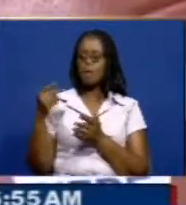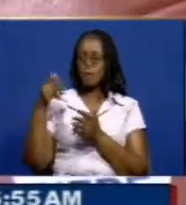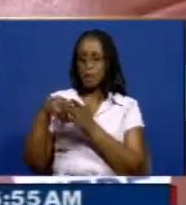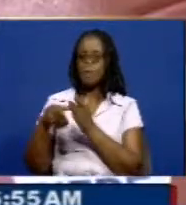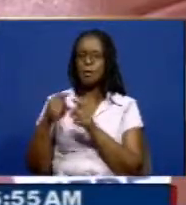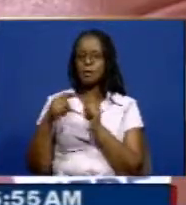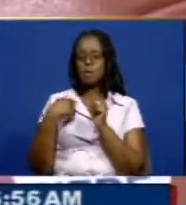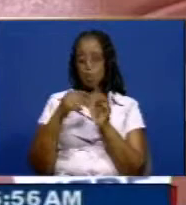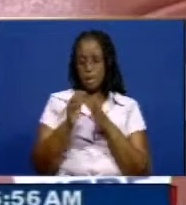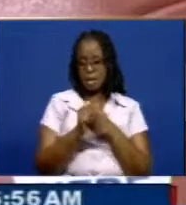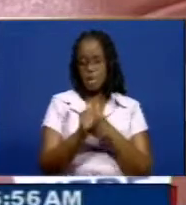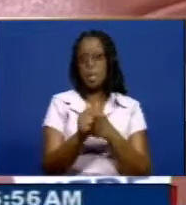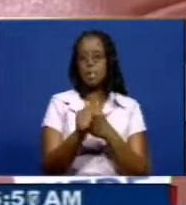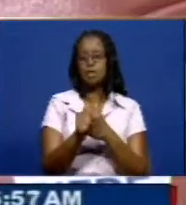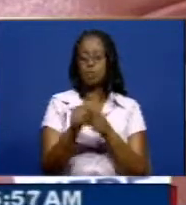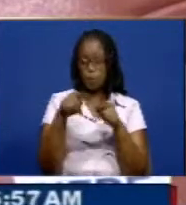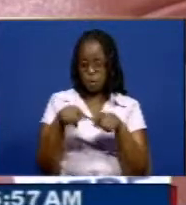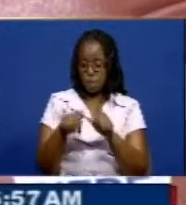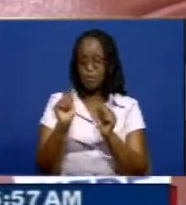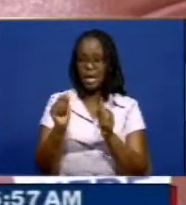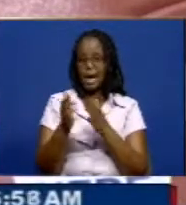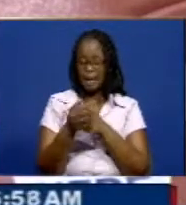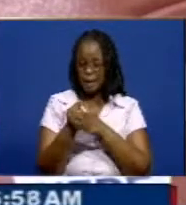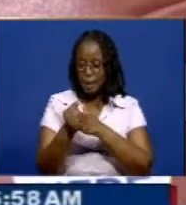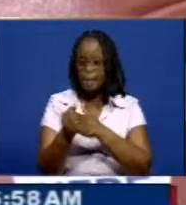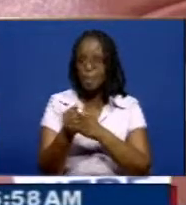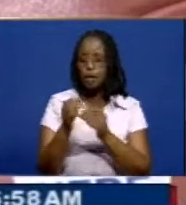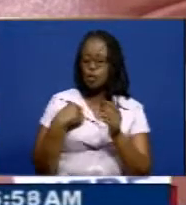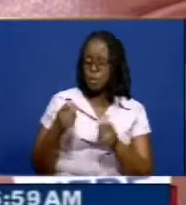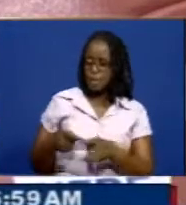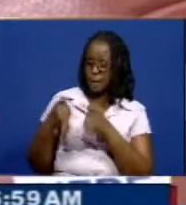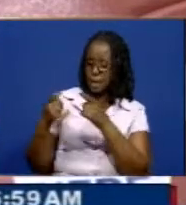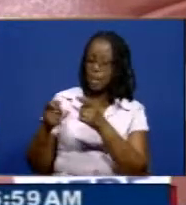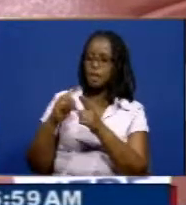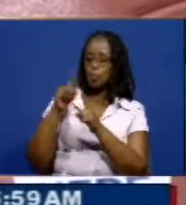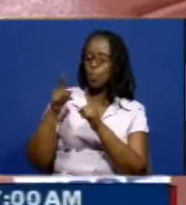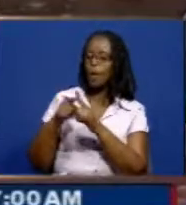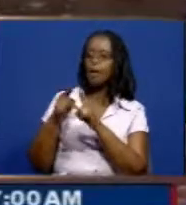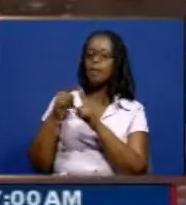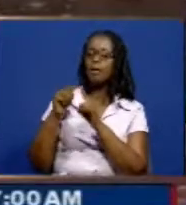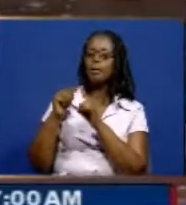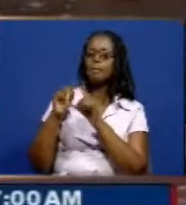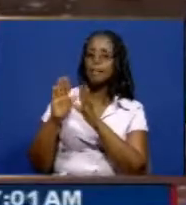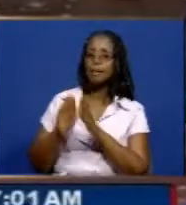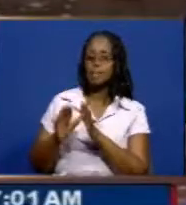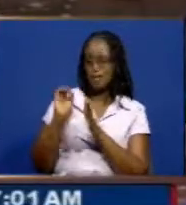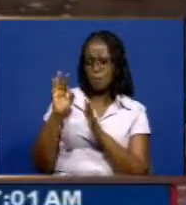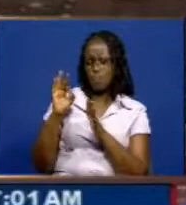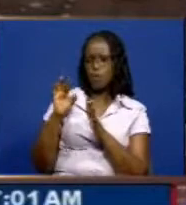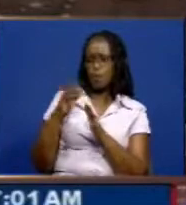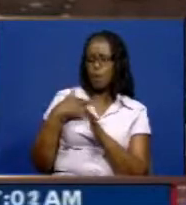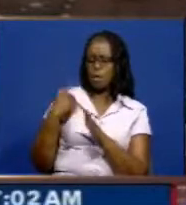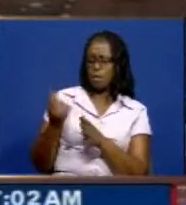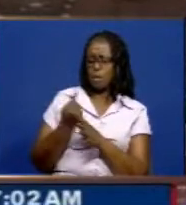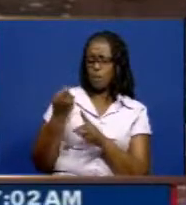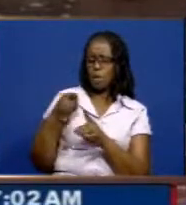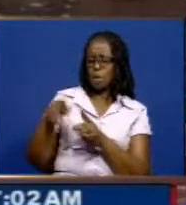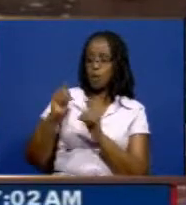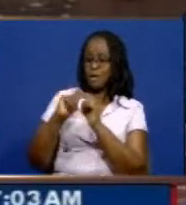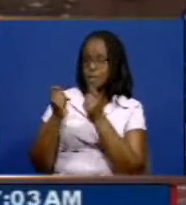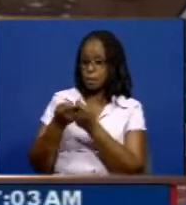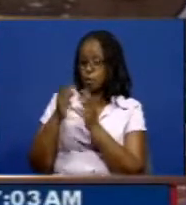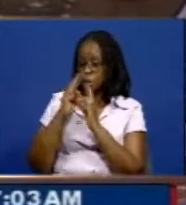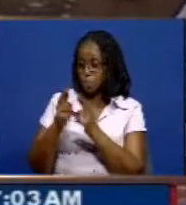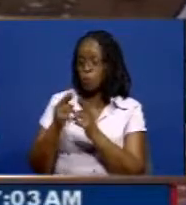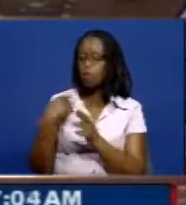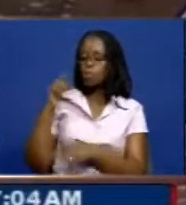one. Yeah, so you take the lead and you delegate as appropriate. Okay. Where you want somebody in your team to respond, you